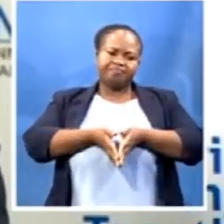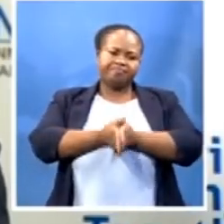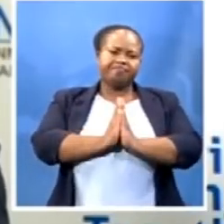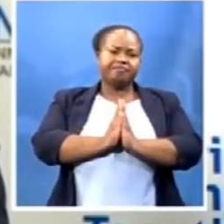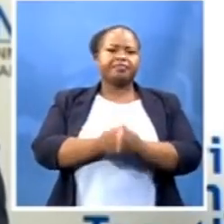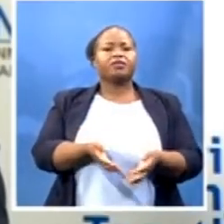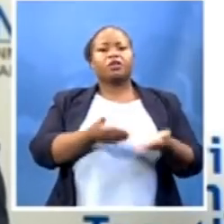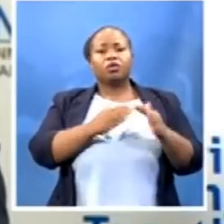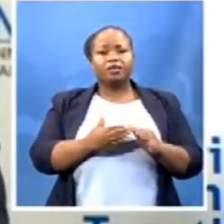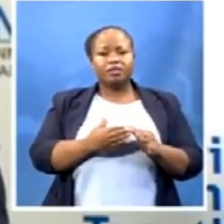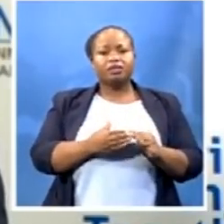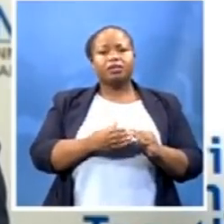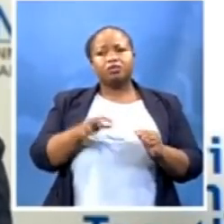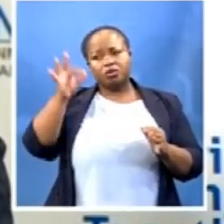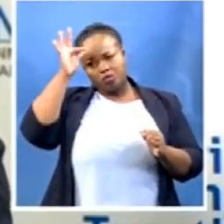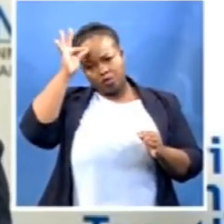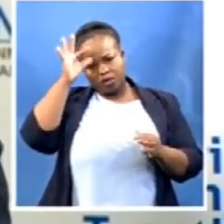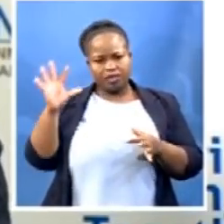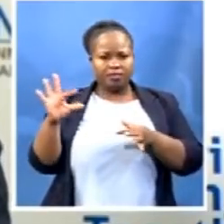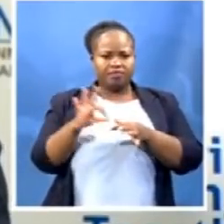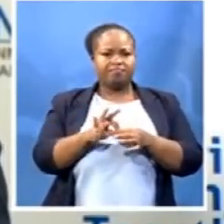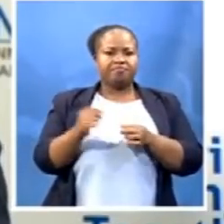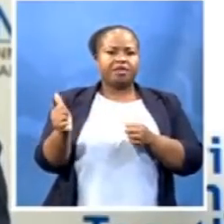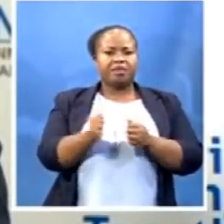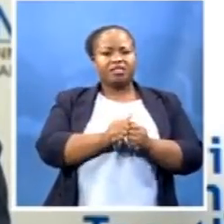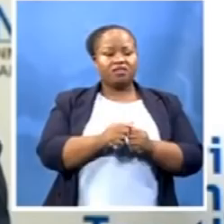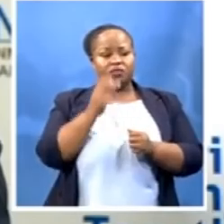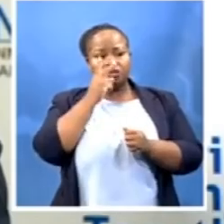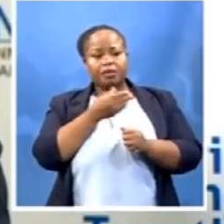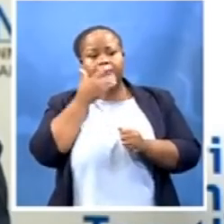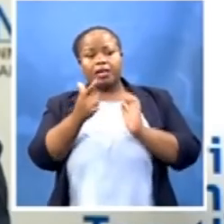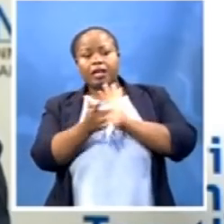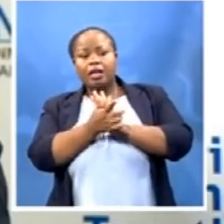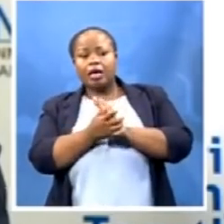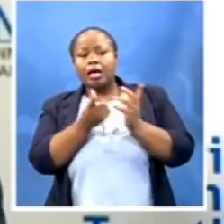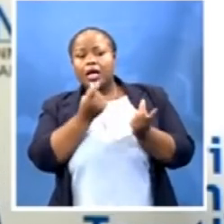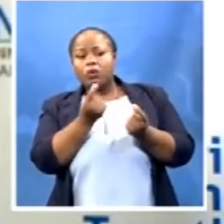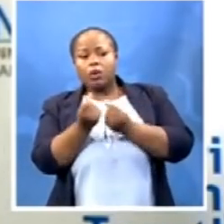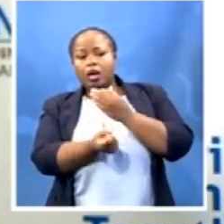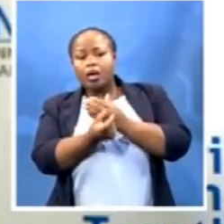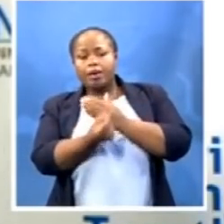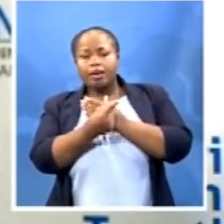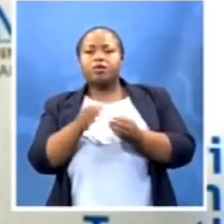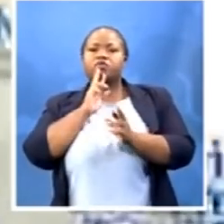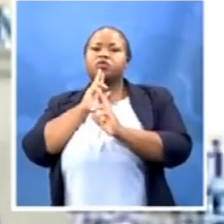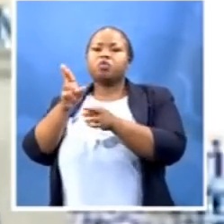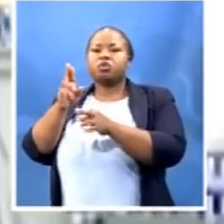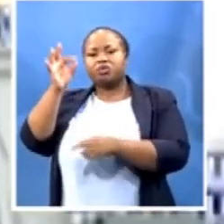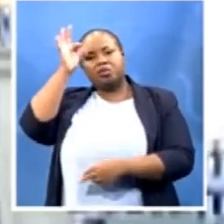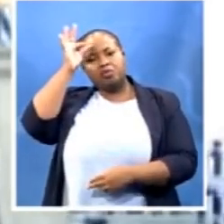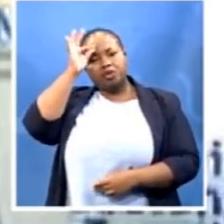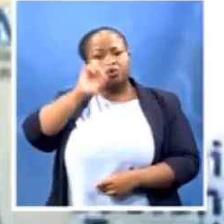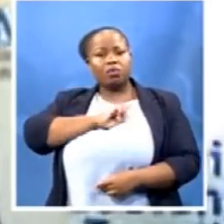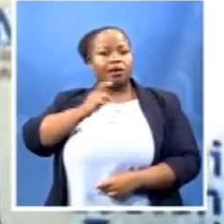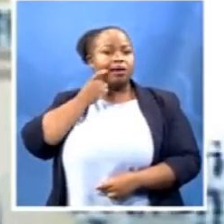agencies and report any illegal activity in this regard so that we can be able to focus on delivering